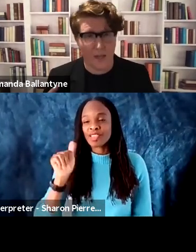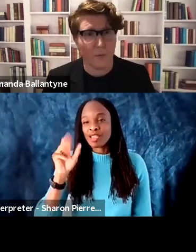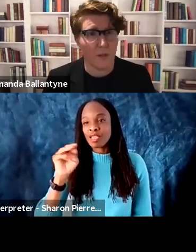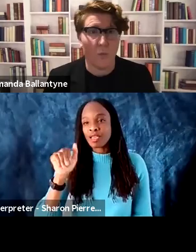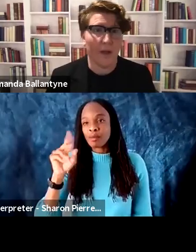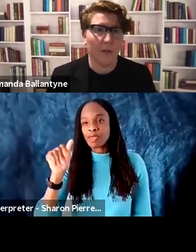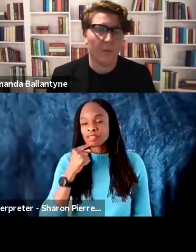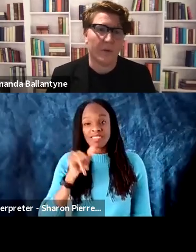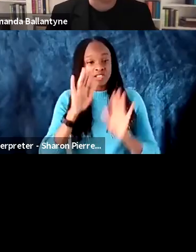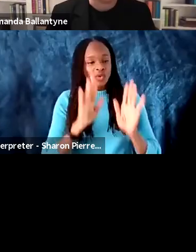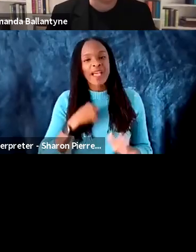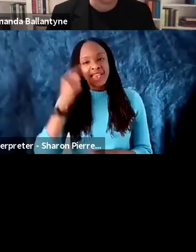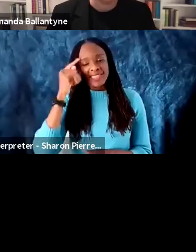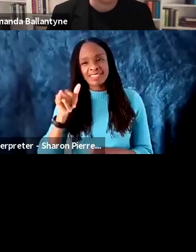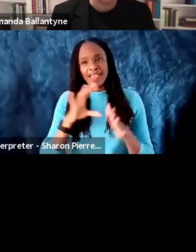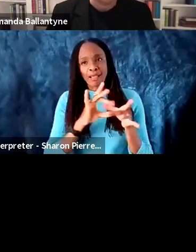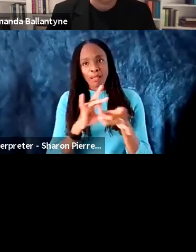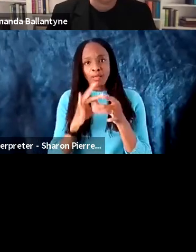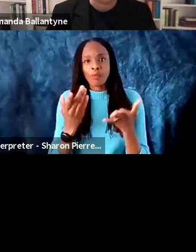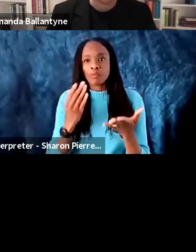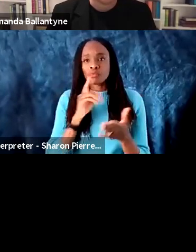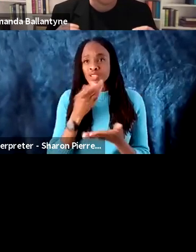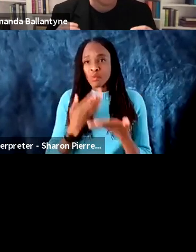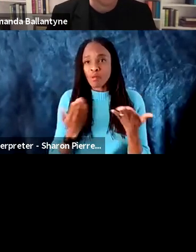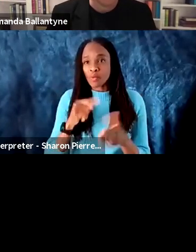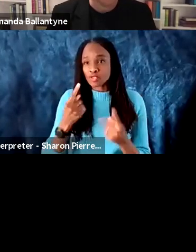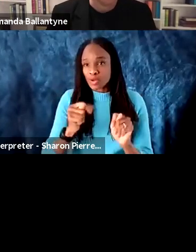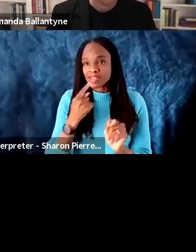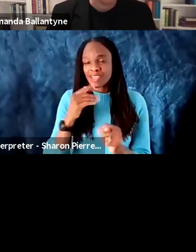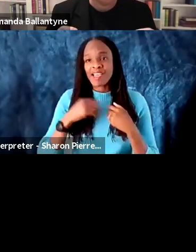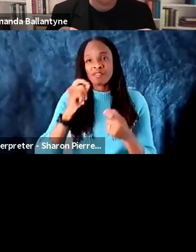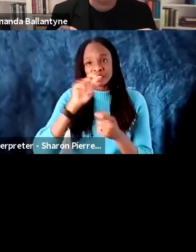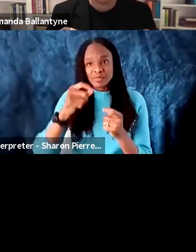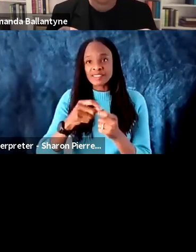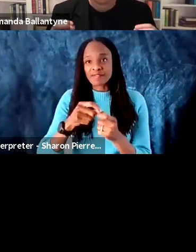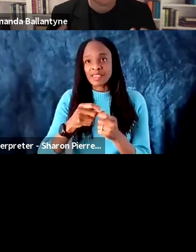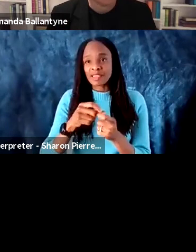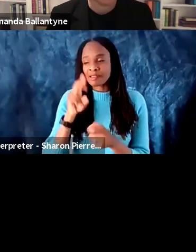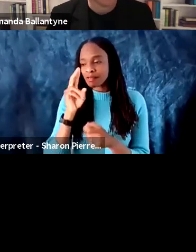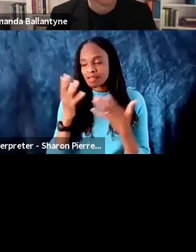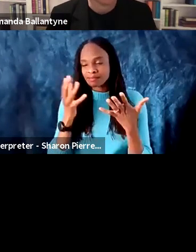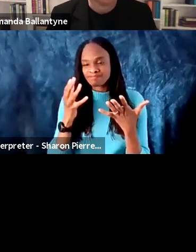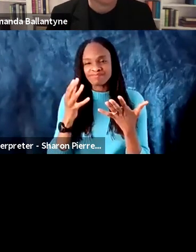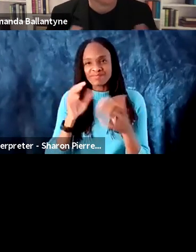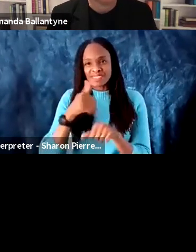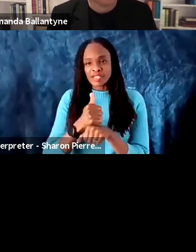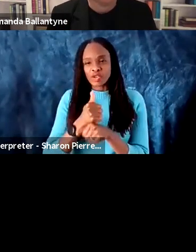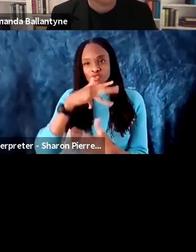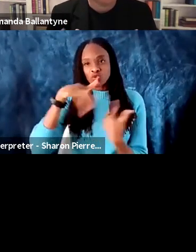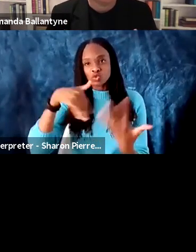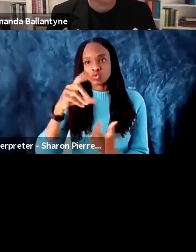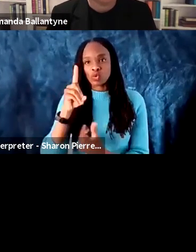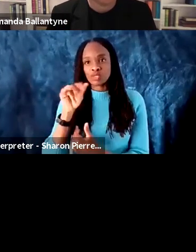ties together really well. What we're trying to say here is that there's a specific set of social dynamics right now that are opening